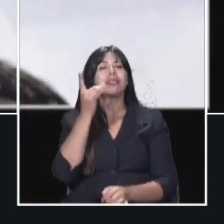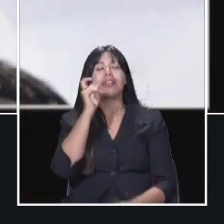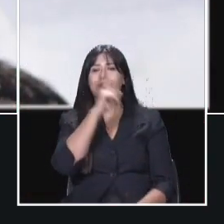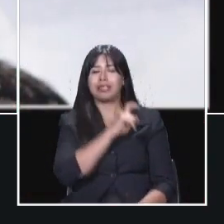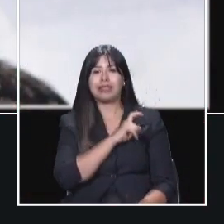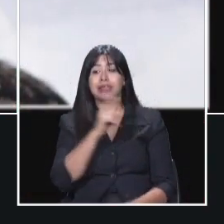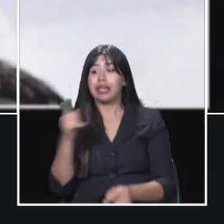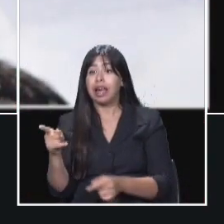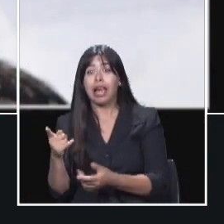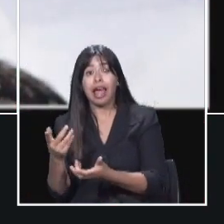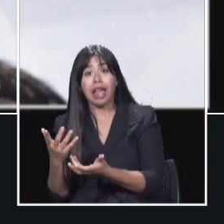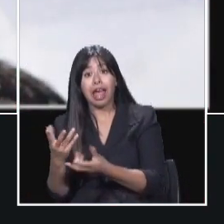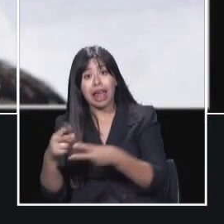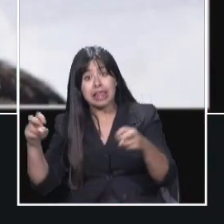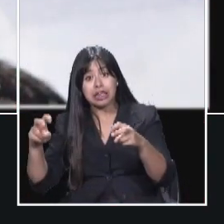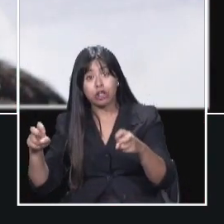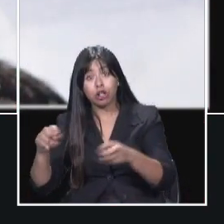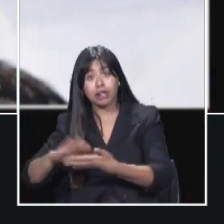However,